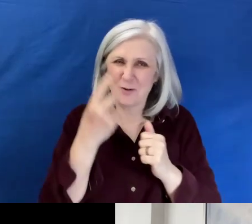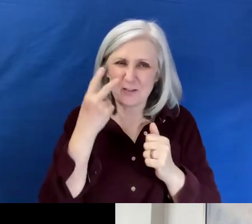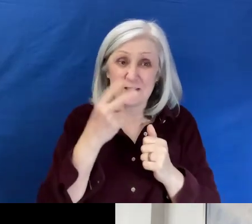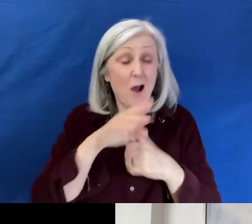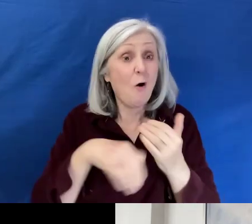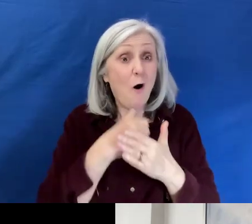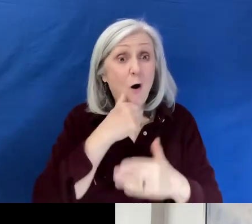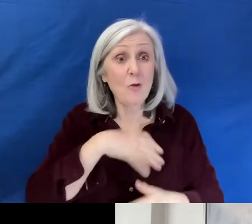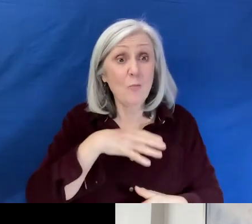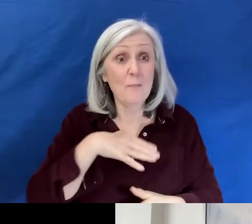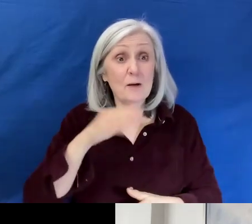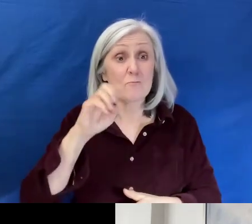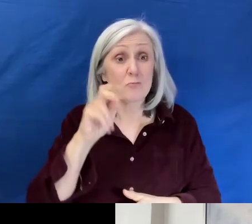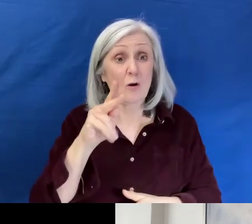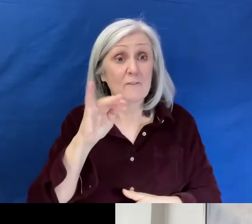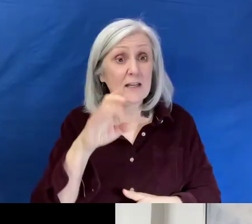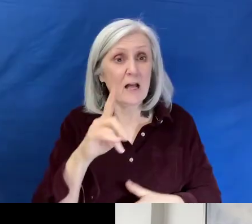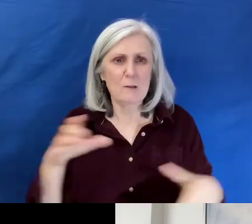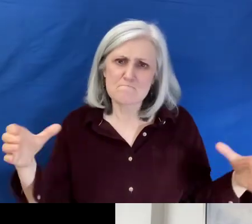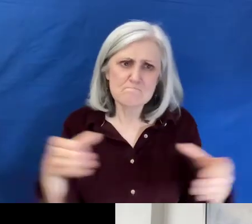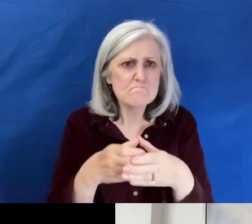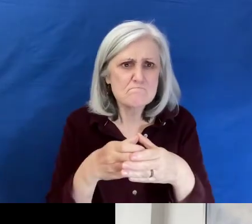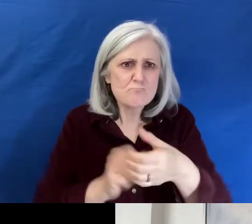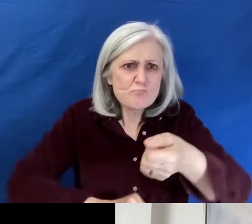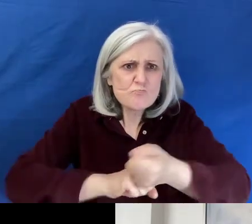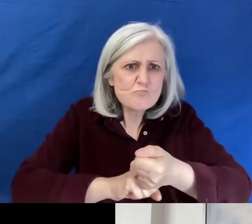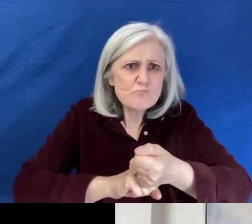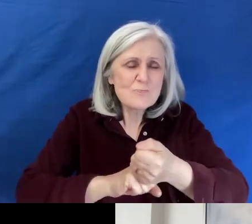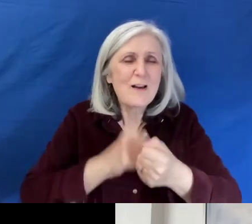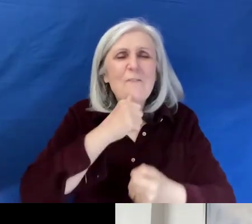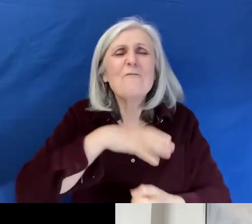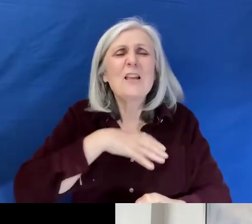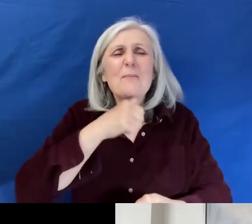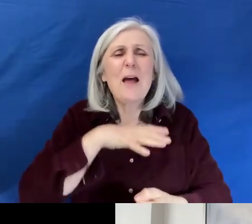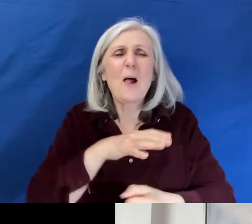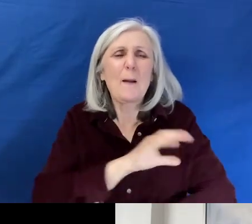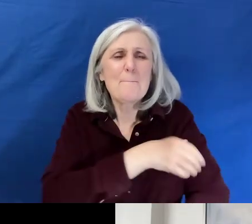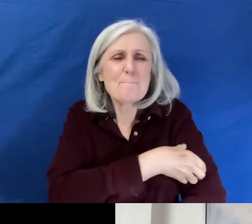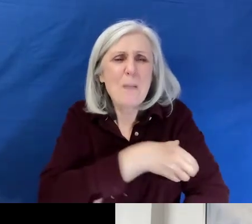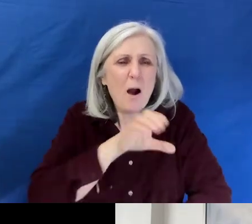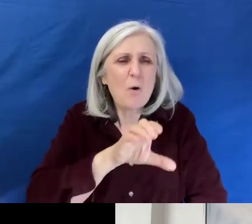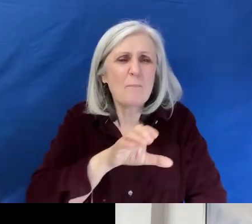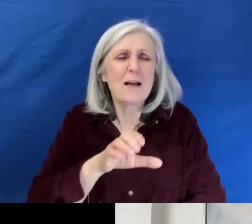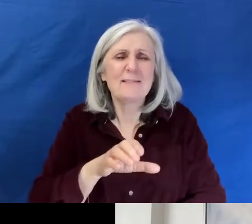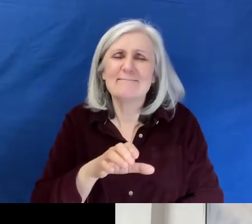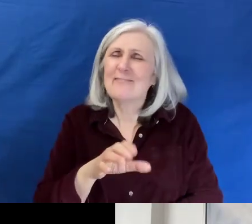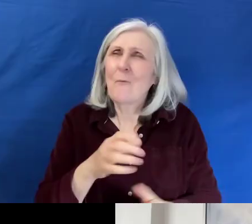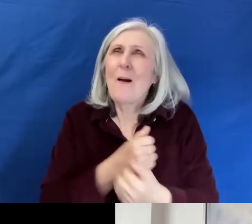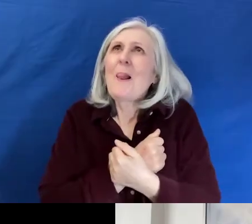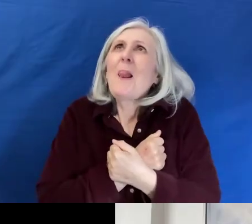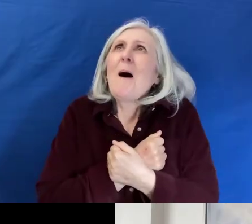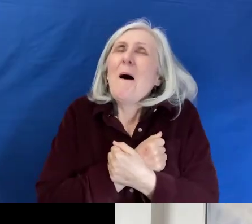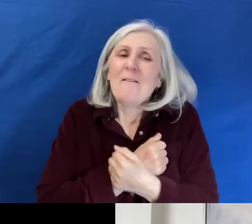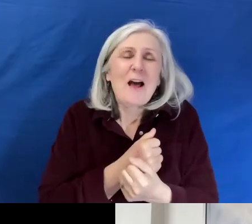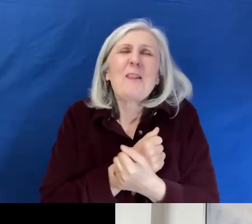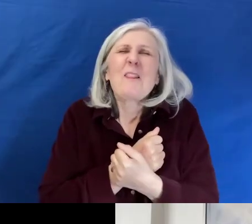band together. It's a very like, female empowerment episode, which I loved. I loved getting to